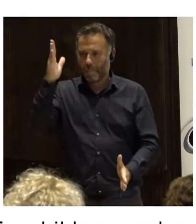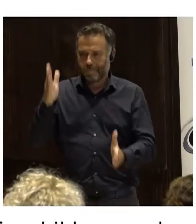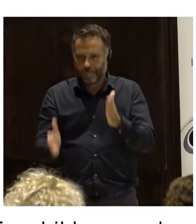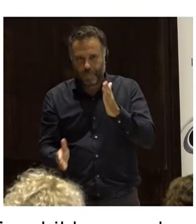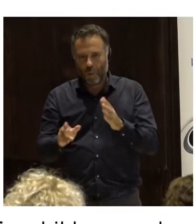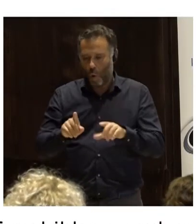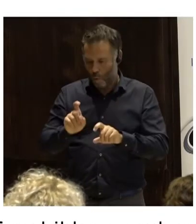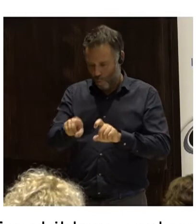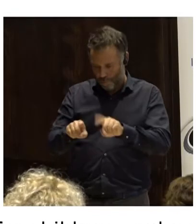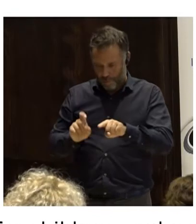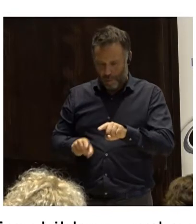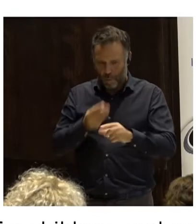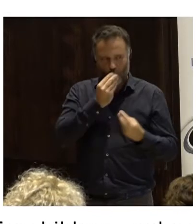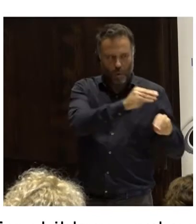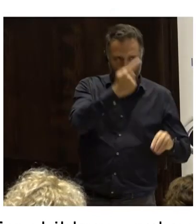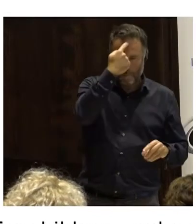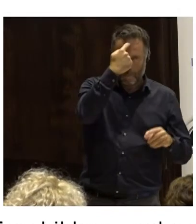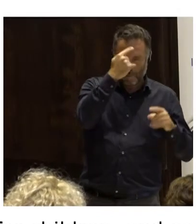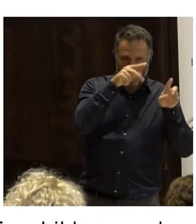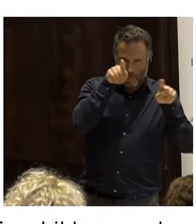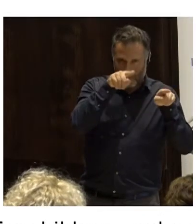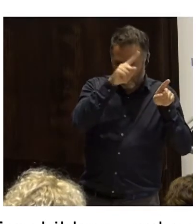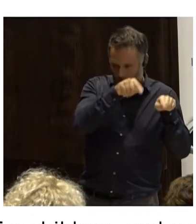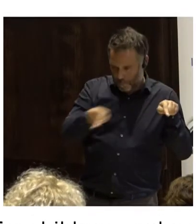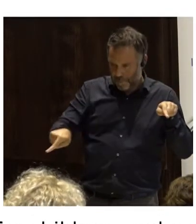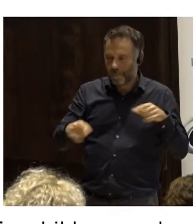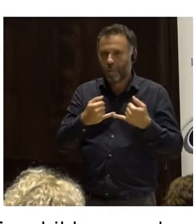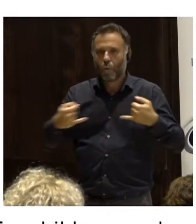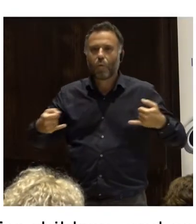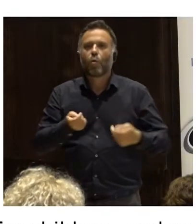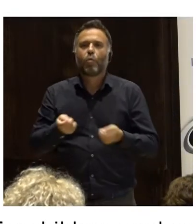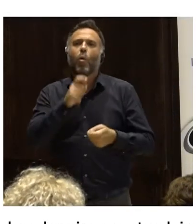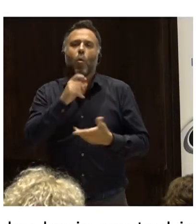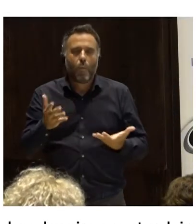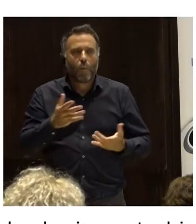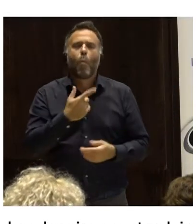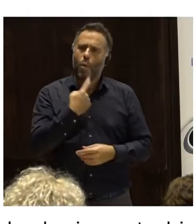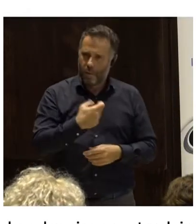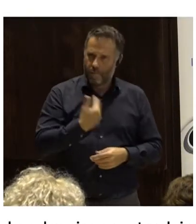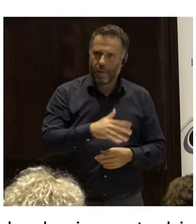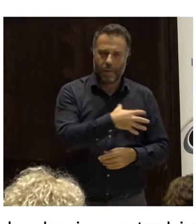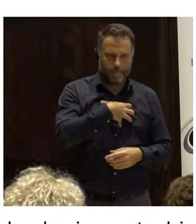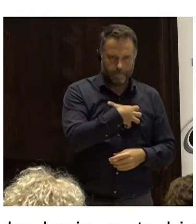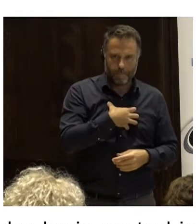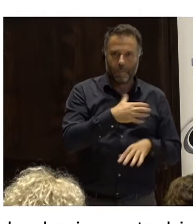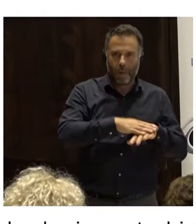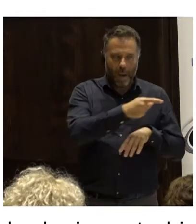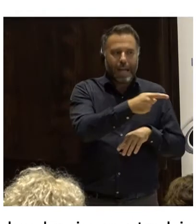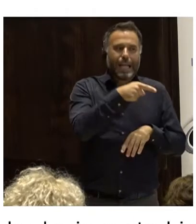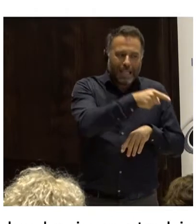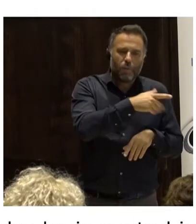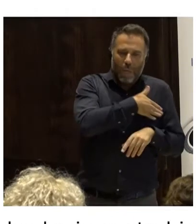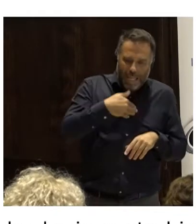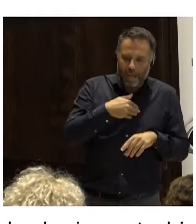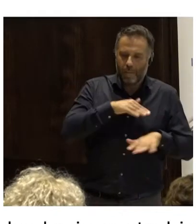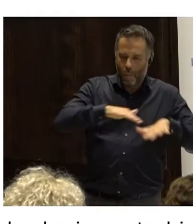maybe even combining those in order to be super sure that's what the intention of the child was in